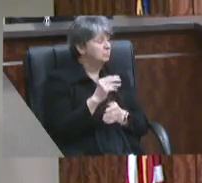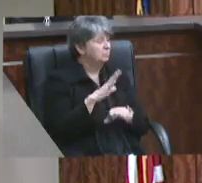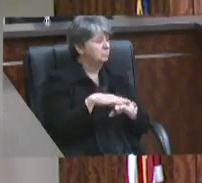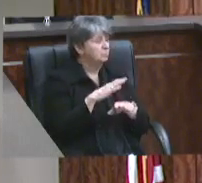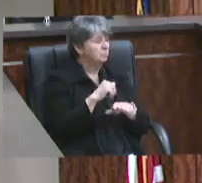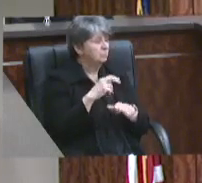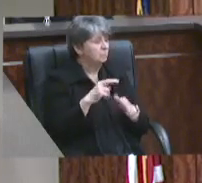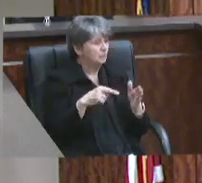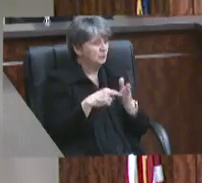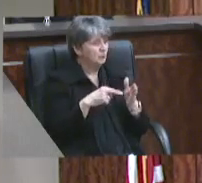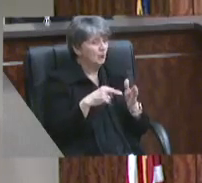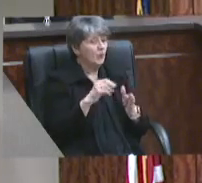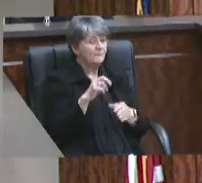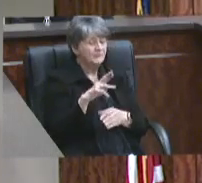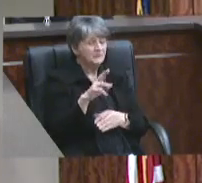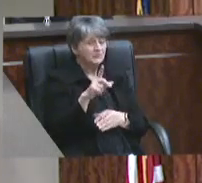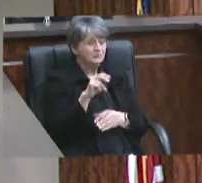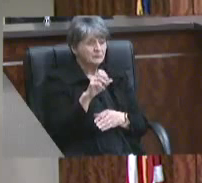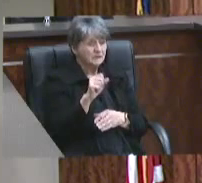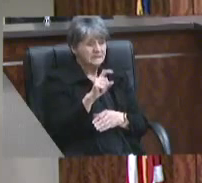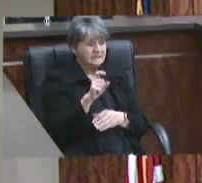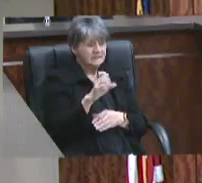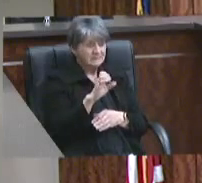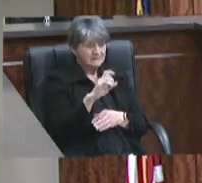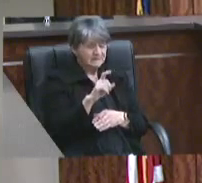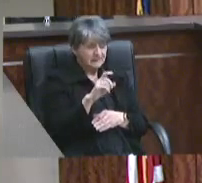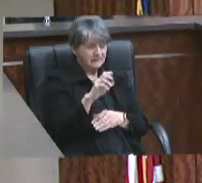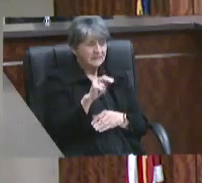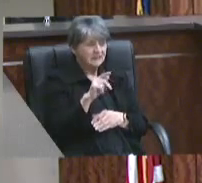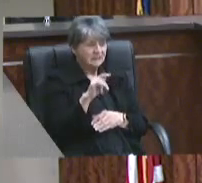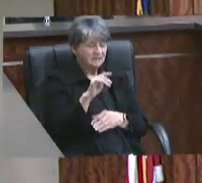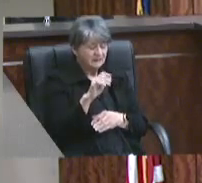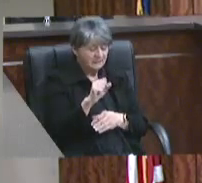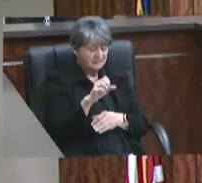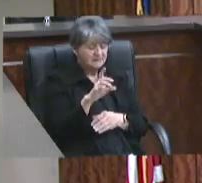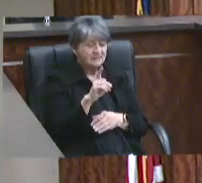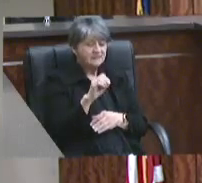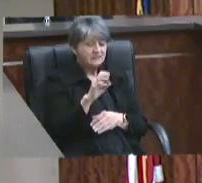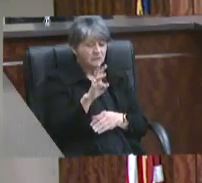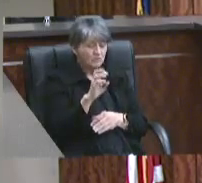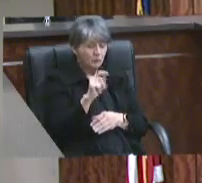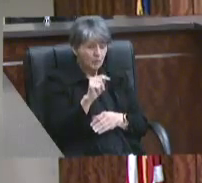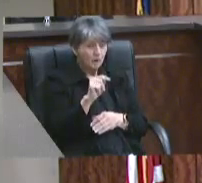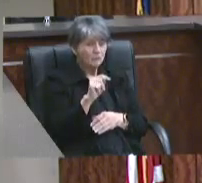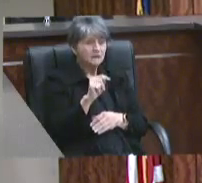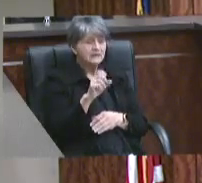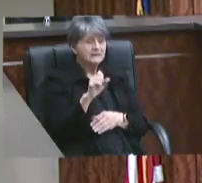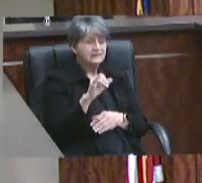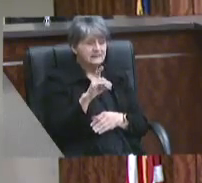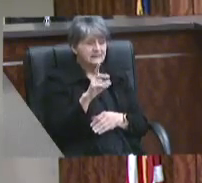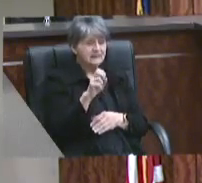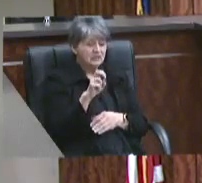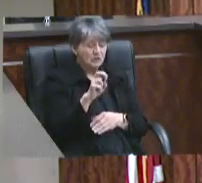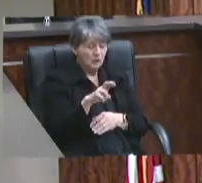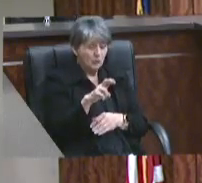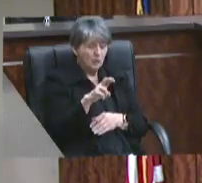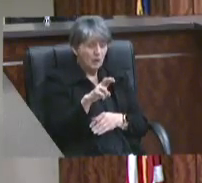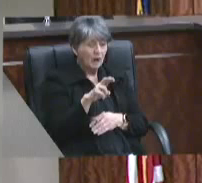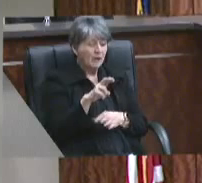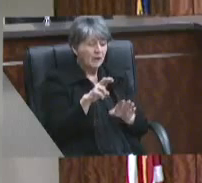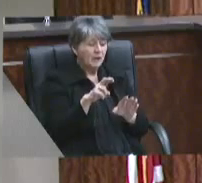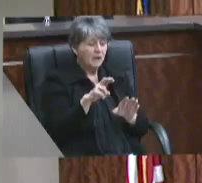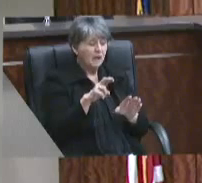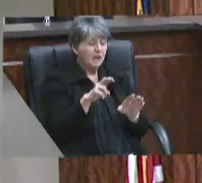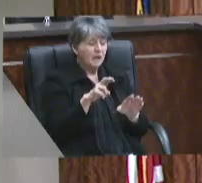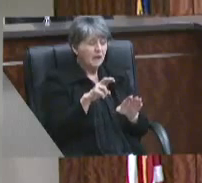call the roll. Mr. Les? Yes. Miss Nicholas? Yes. Mr. DeWalt? Yes. Mr. Sidnor? Mr. President, I'd